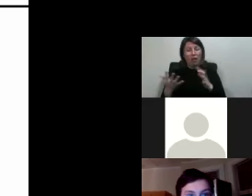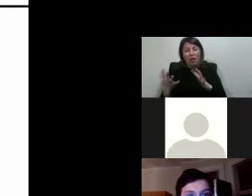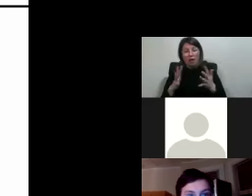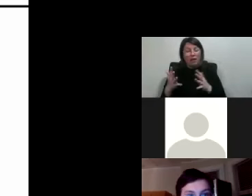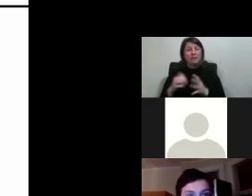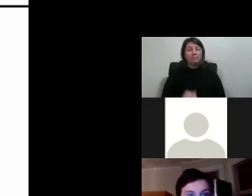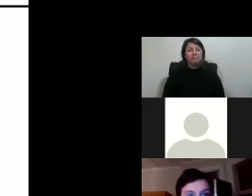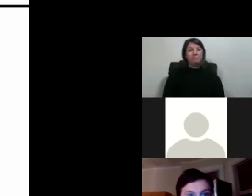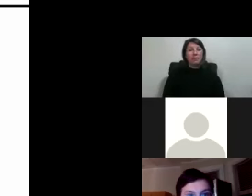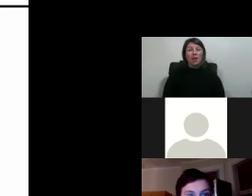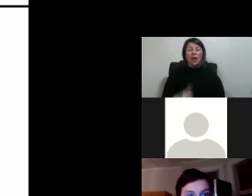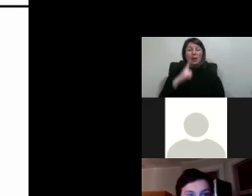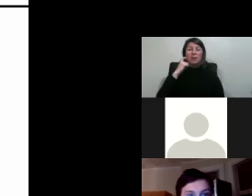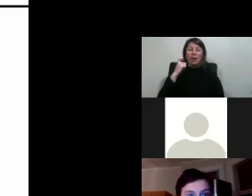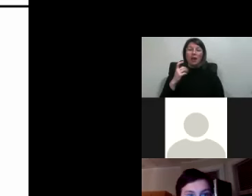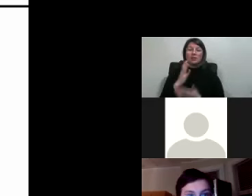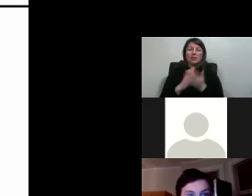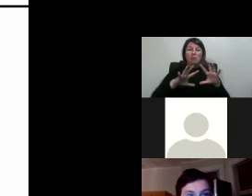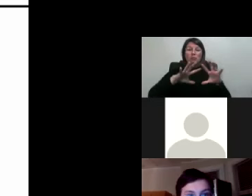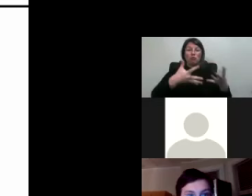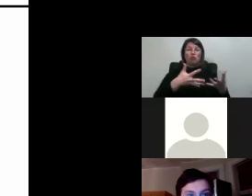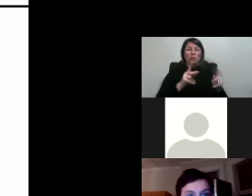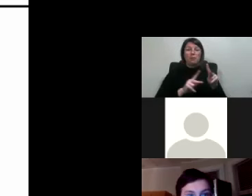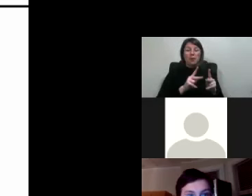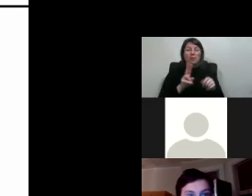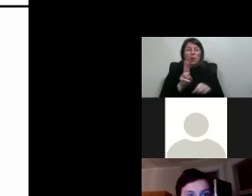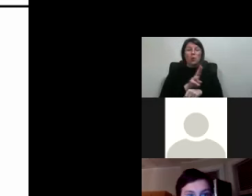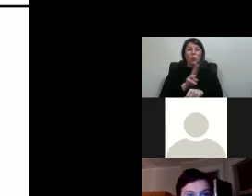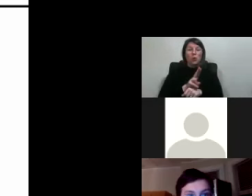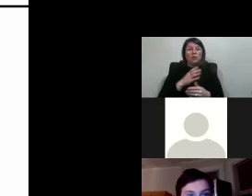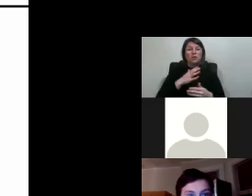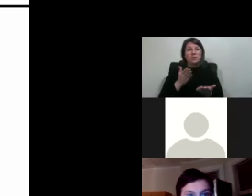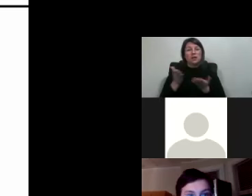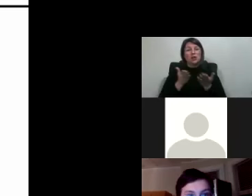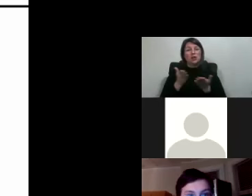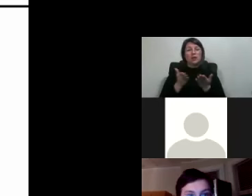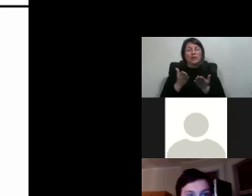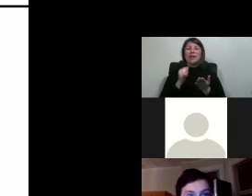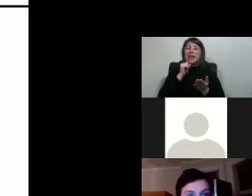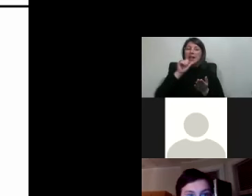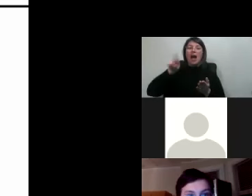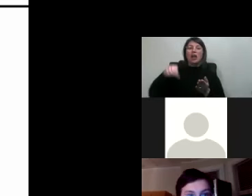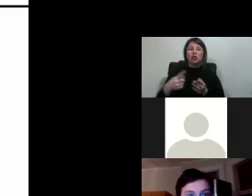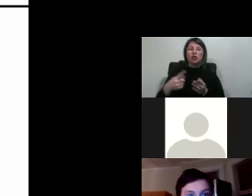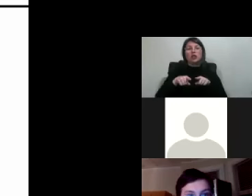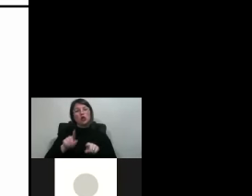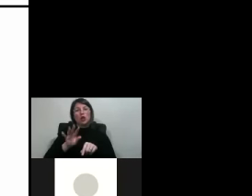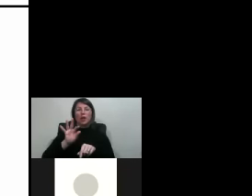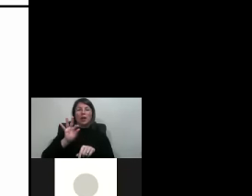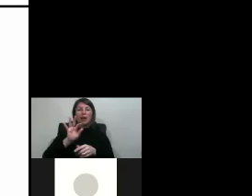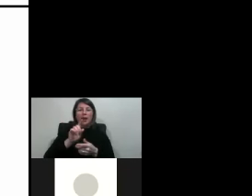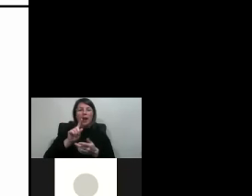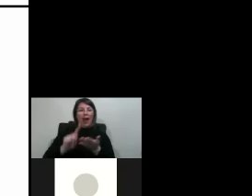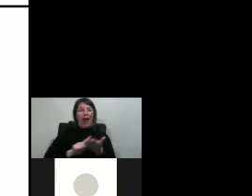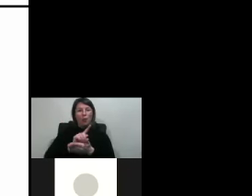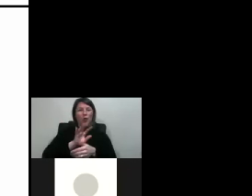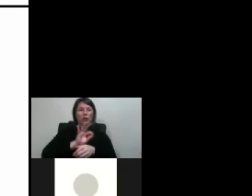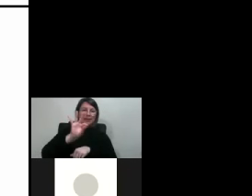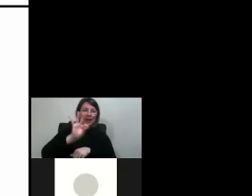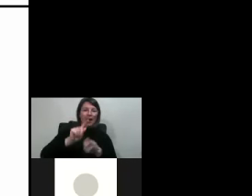Yeah, because there's a population that uses these services, not just during the 9 to 5 period. Thank